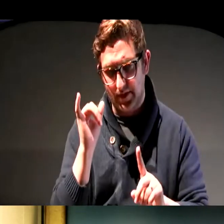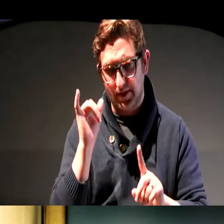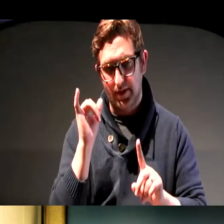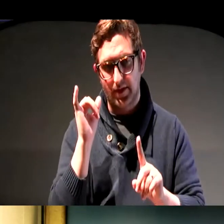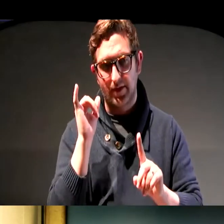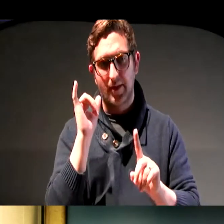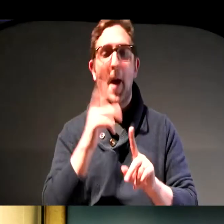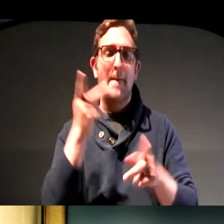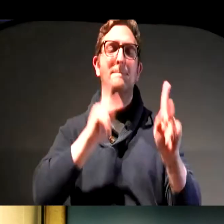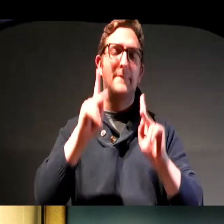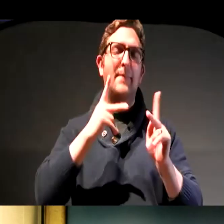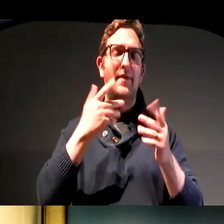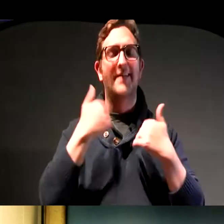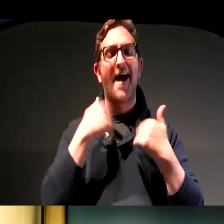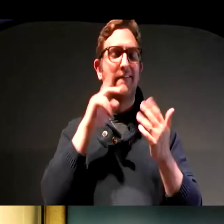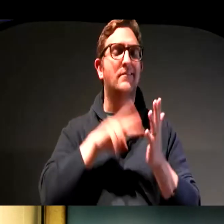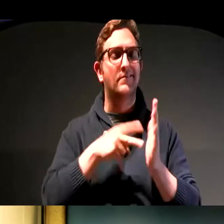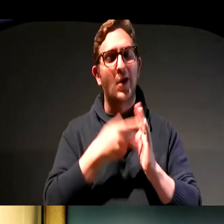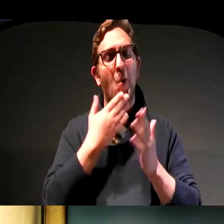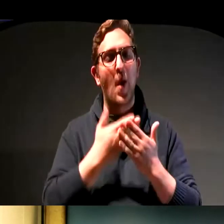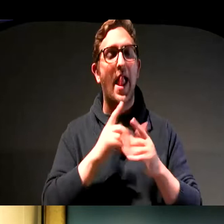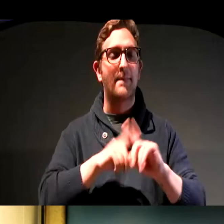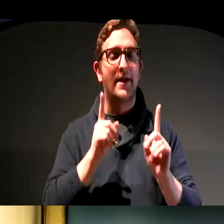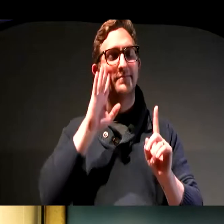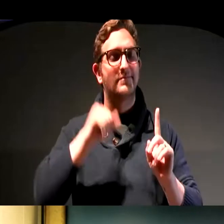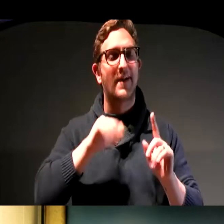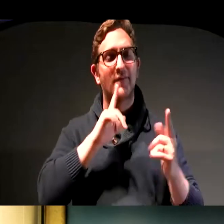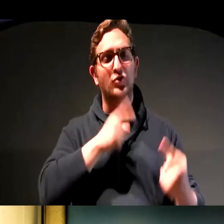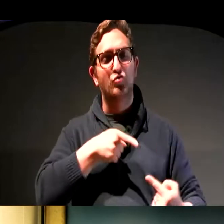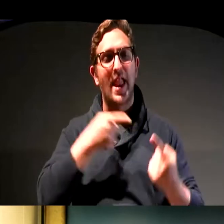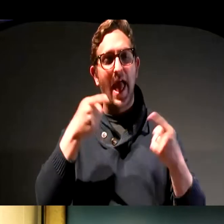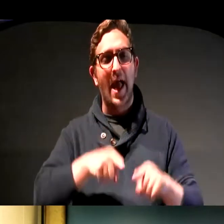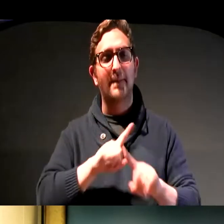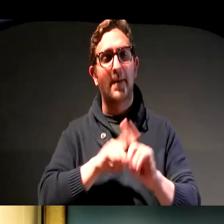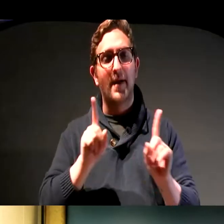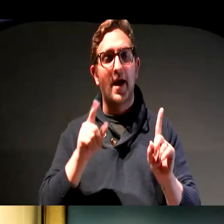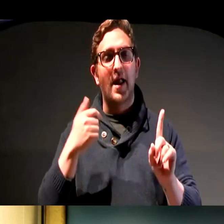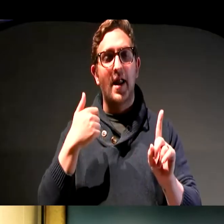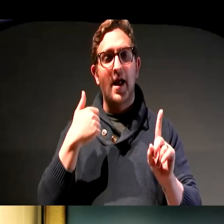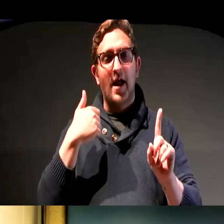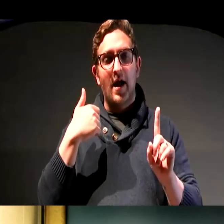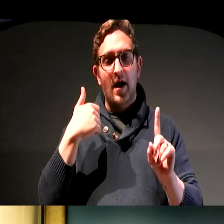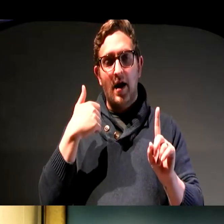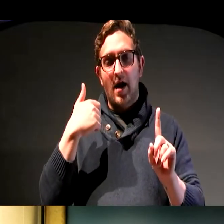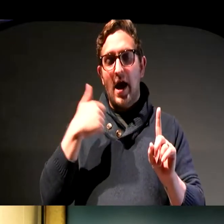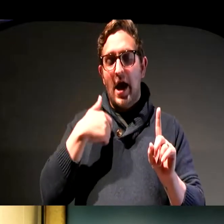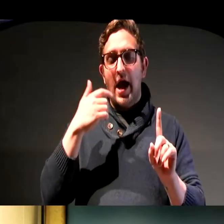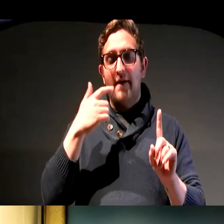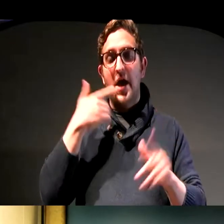on and, various struggles that happen. And so I had just kind of done what seemed right along the way.